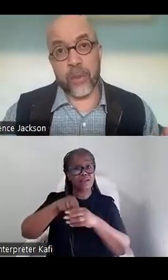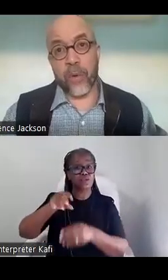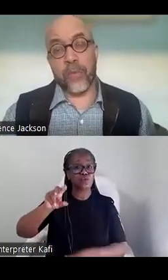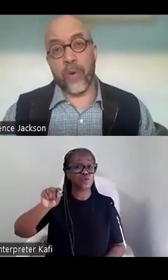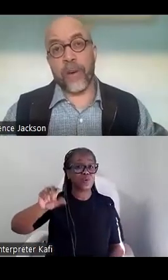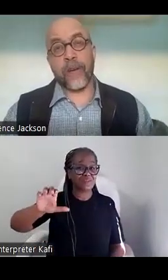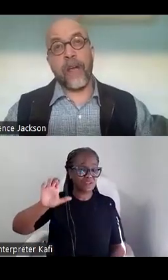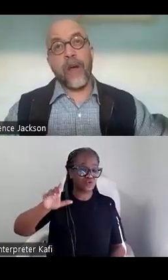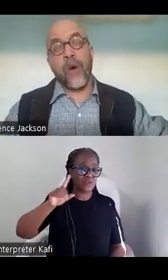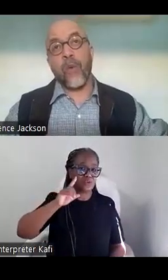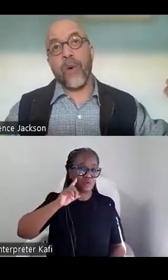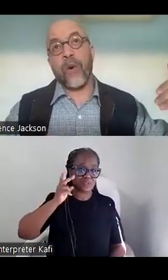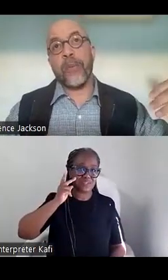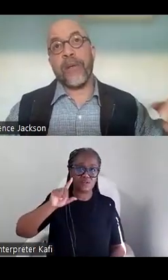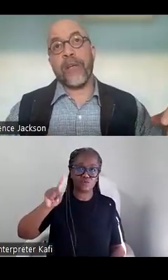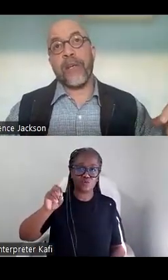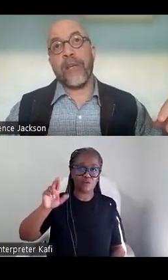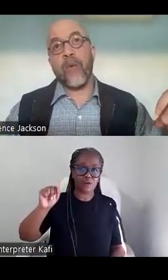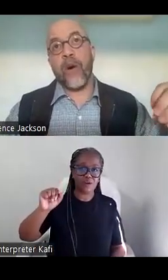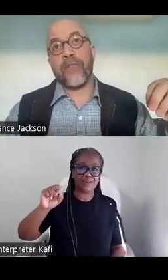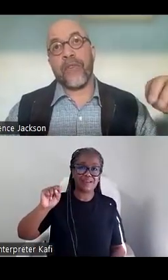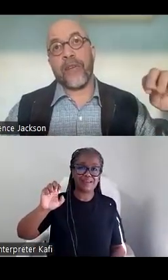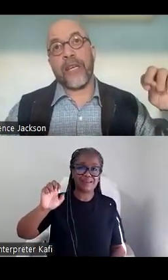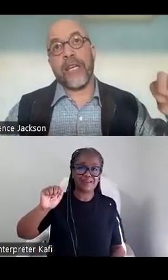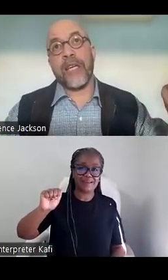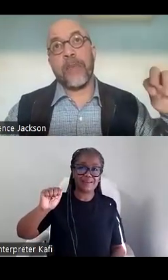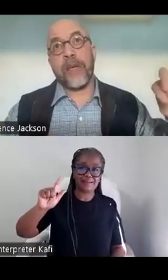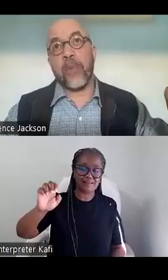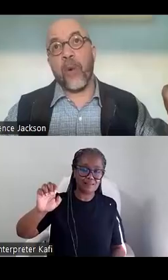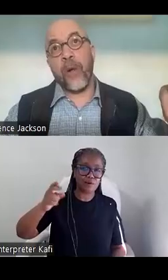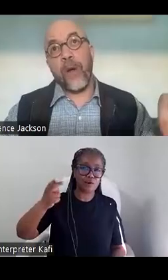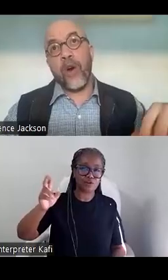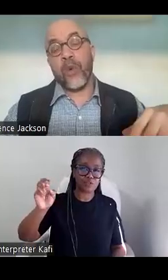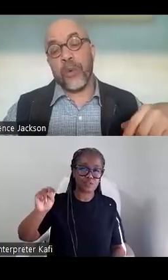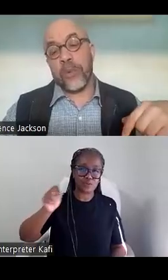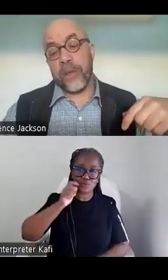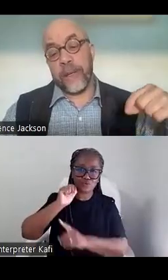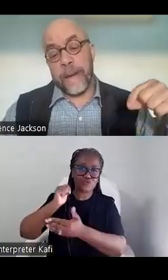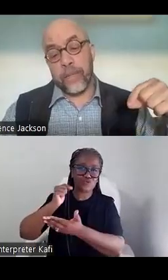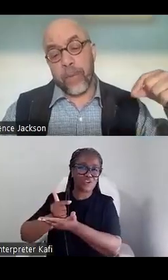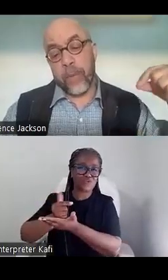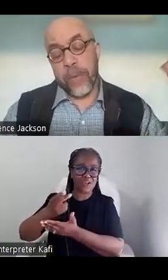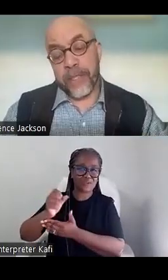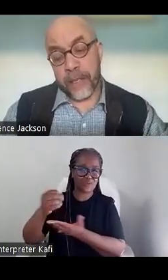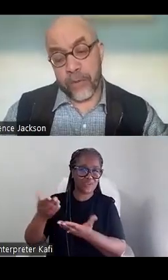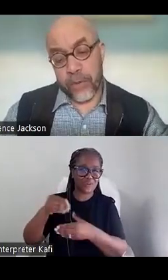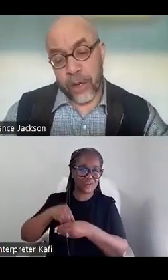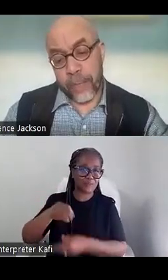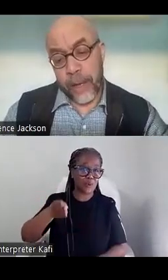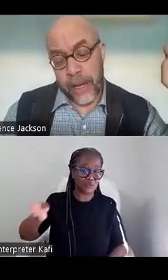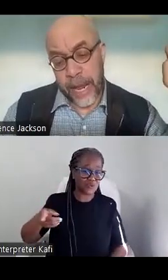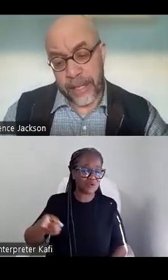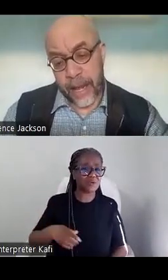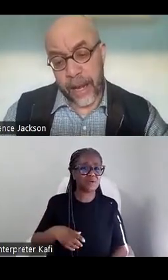in Baltimore at Morgan, will be one of the key people who would be